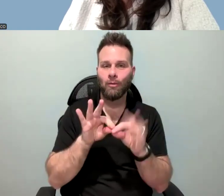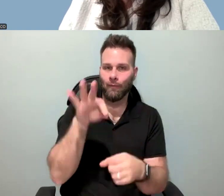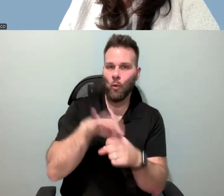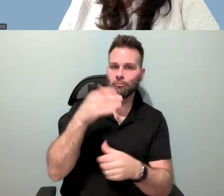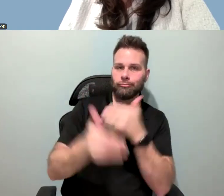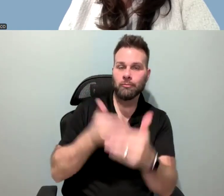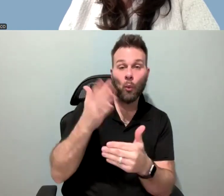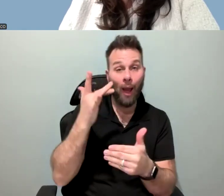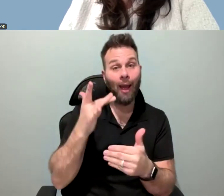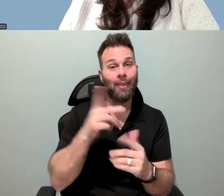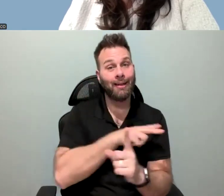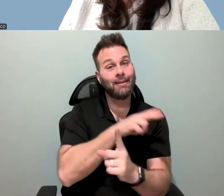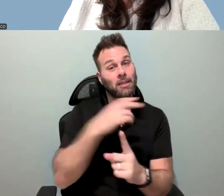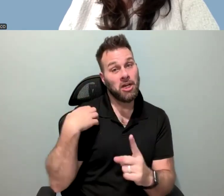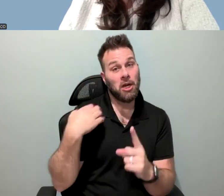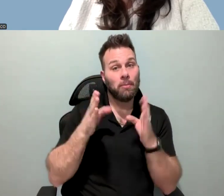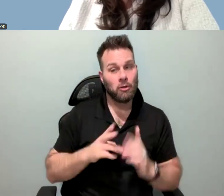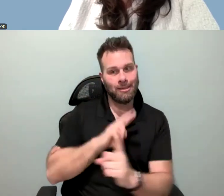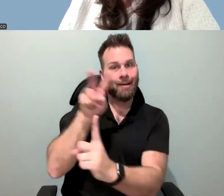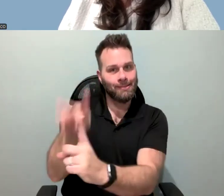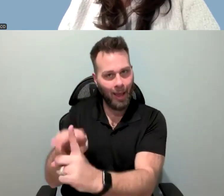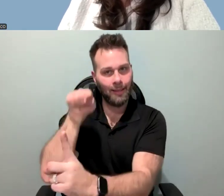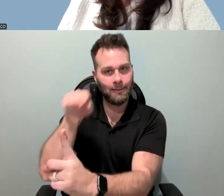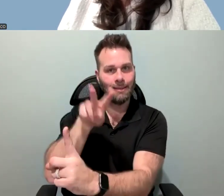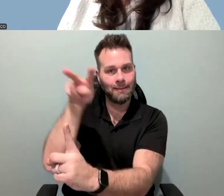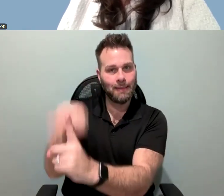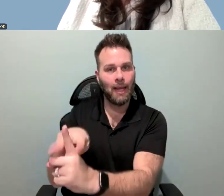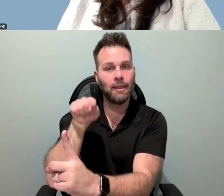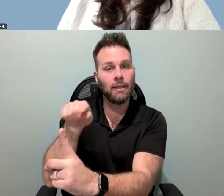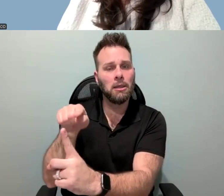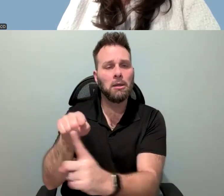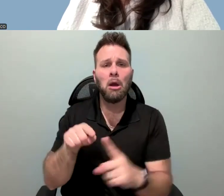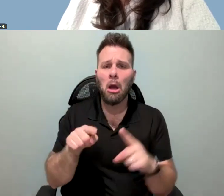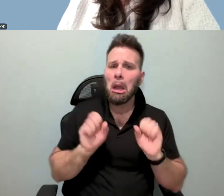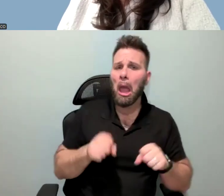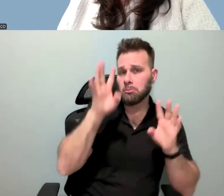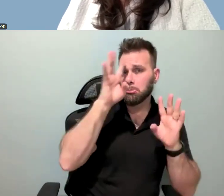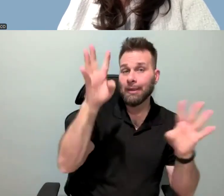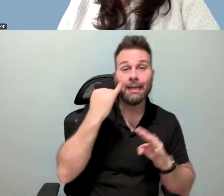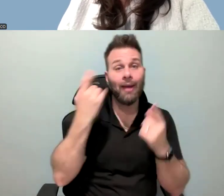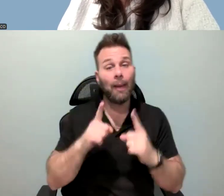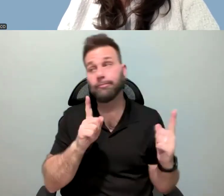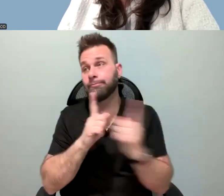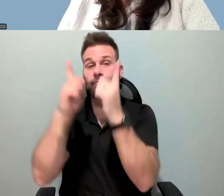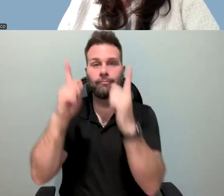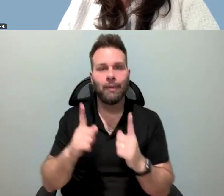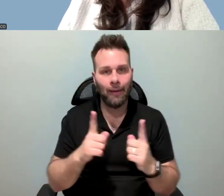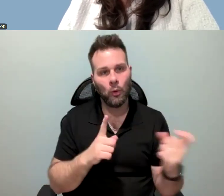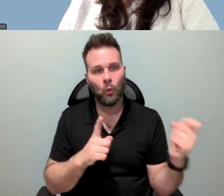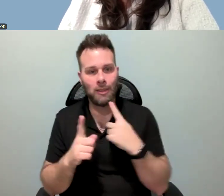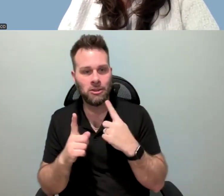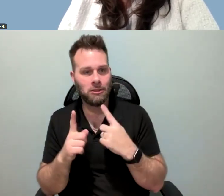assignment is given to the chairperson. And there's not saying anything can't be done ad hoc. If you run into somebody who has a quick question about a curb cut slope